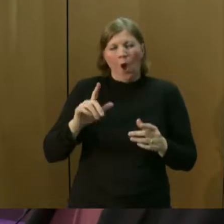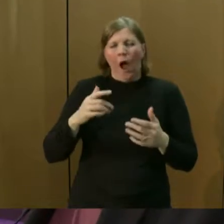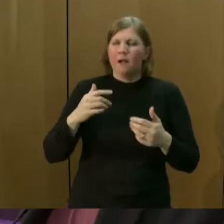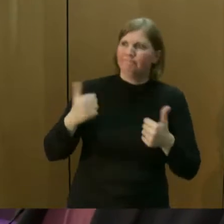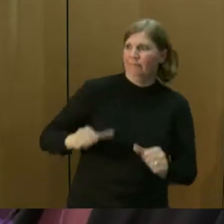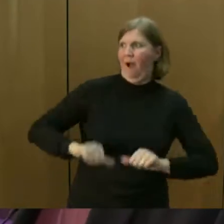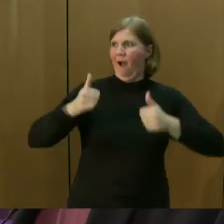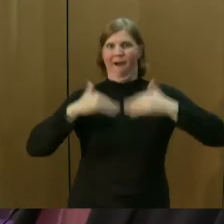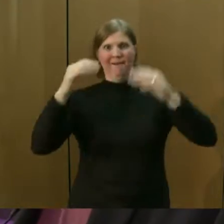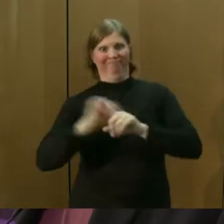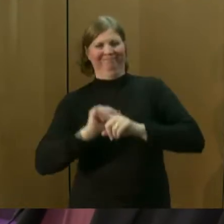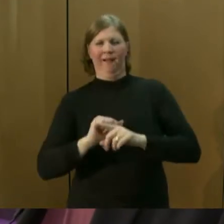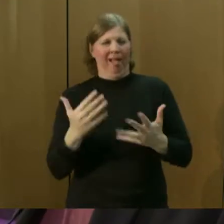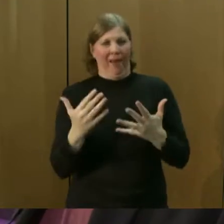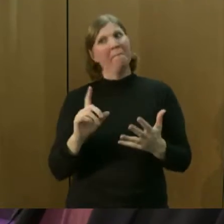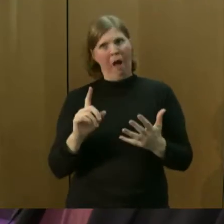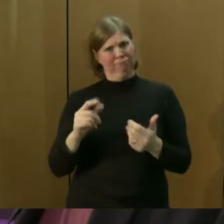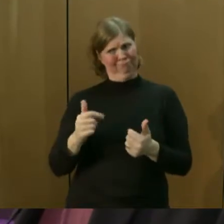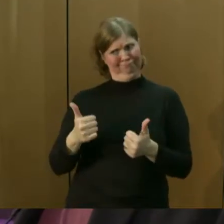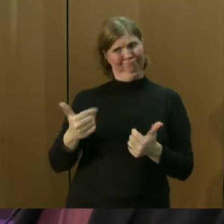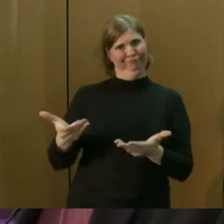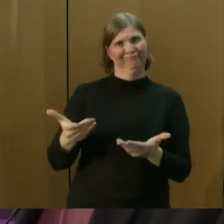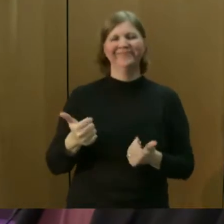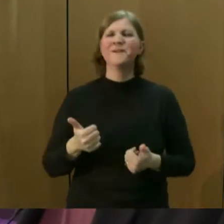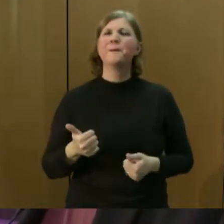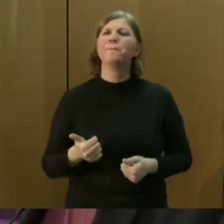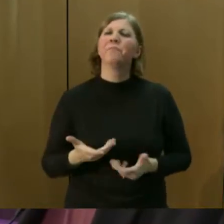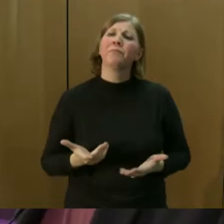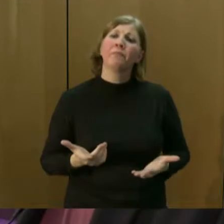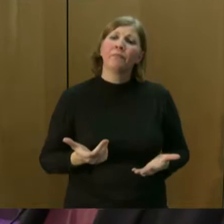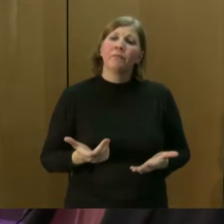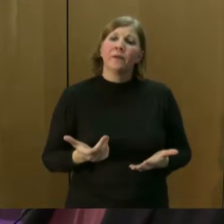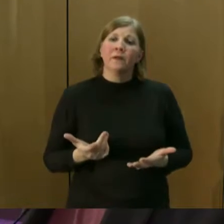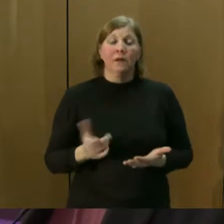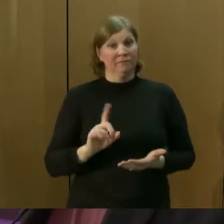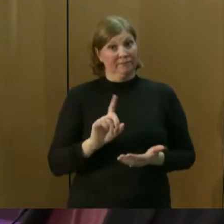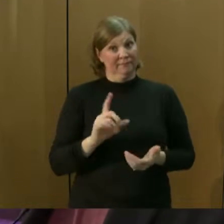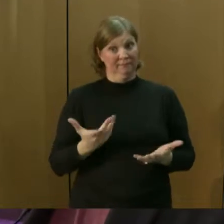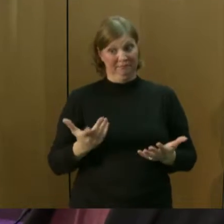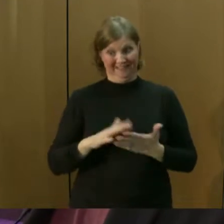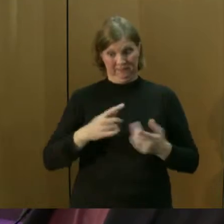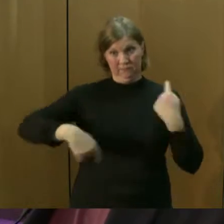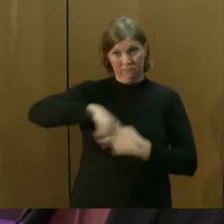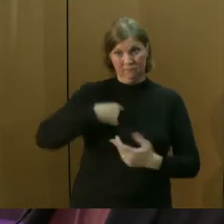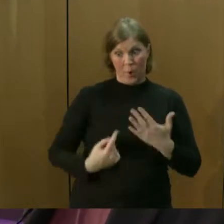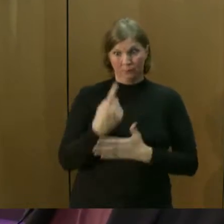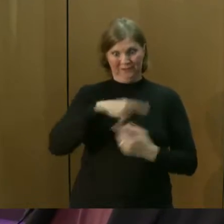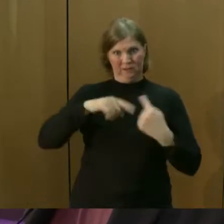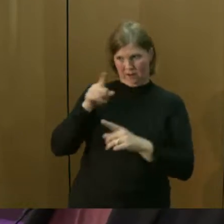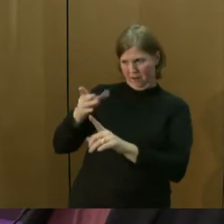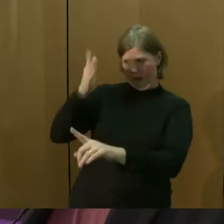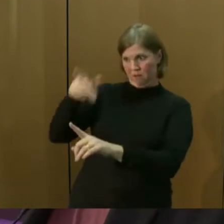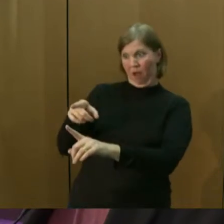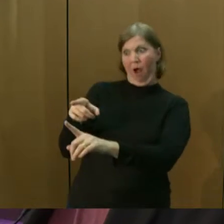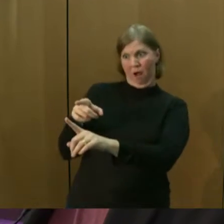but others may. It's a great opportunity to get noticed and get marketing tools in that sense. So